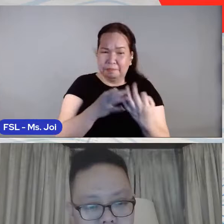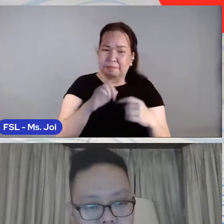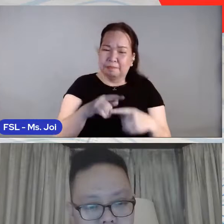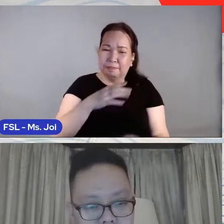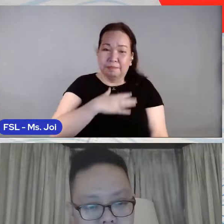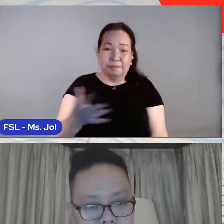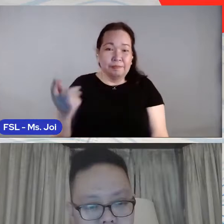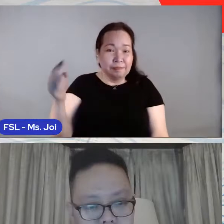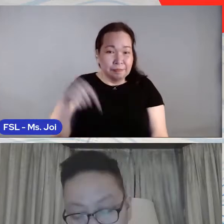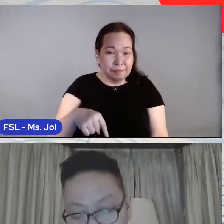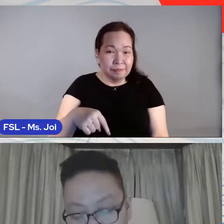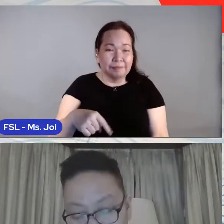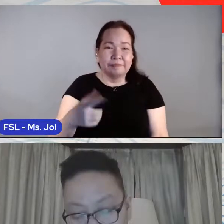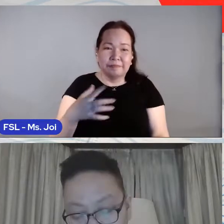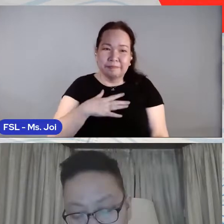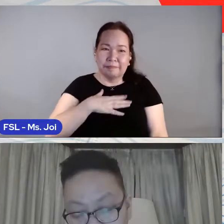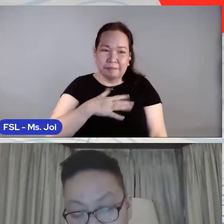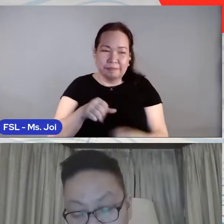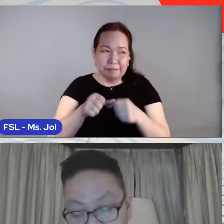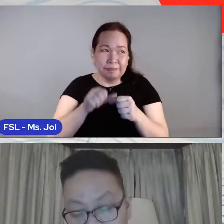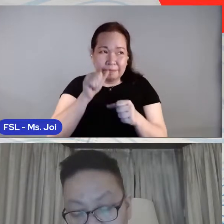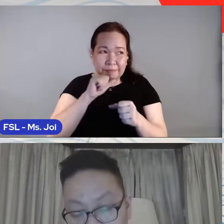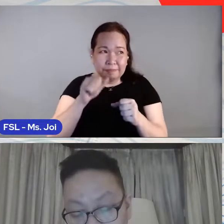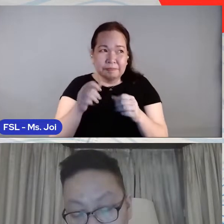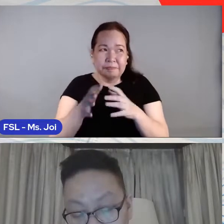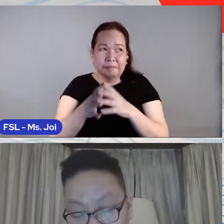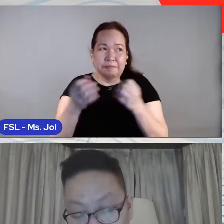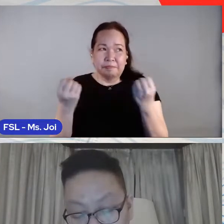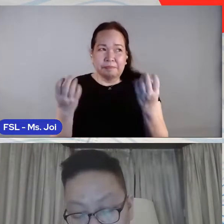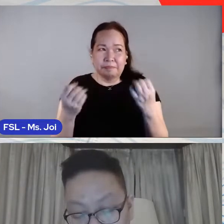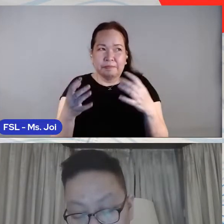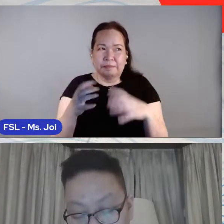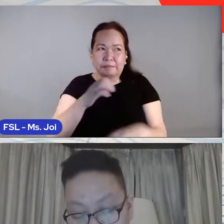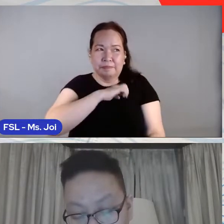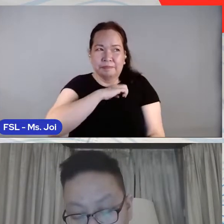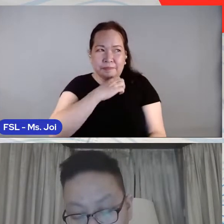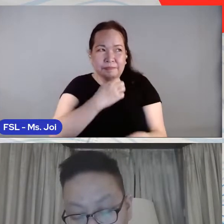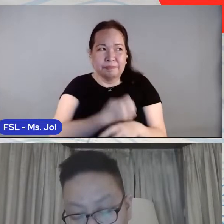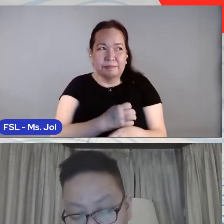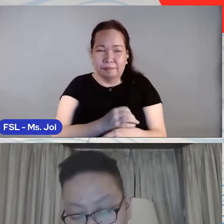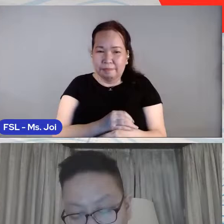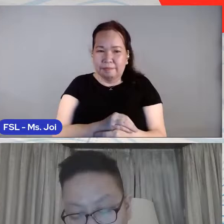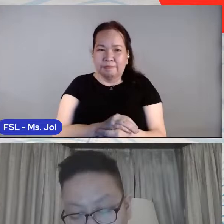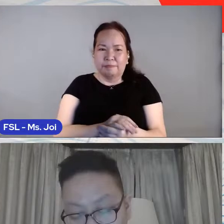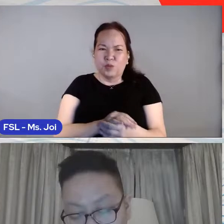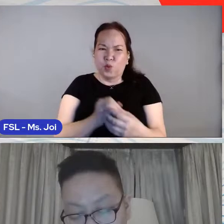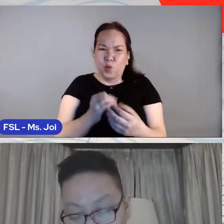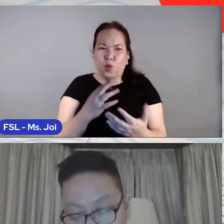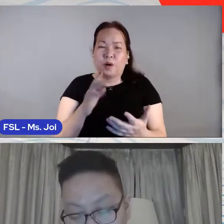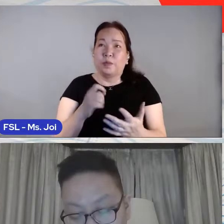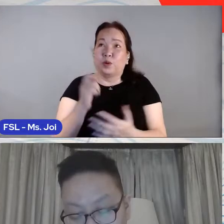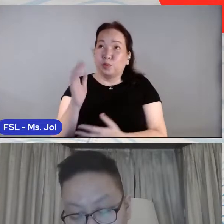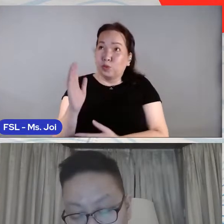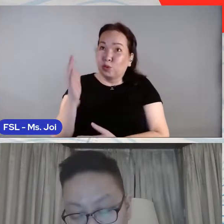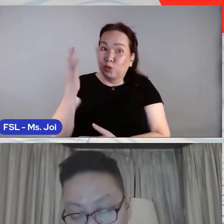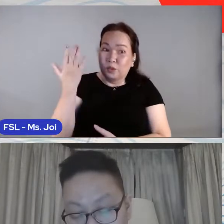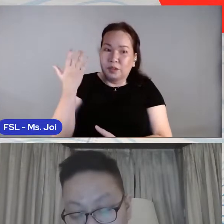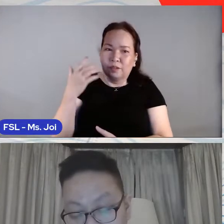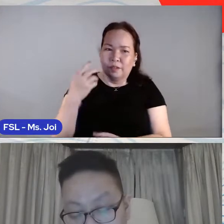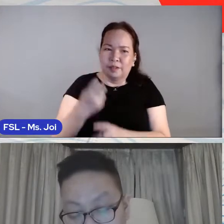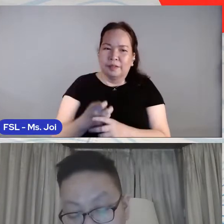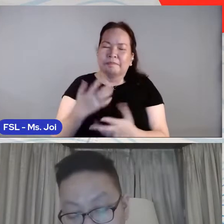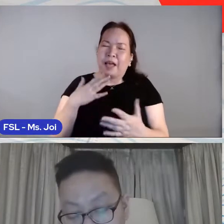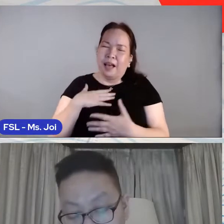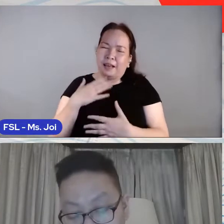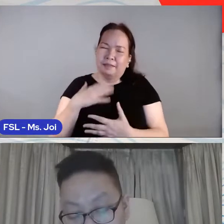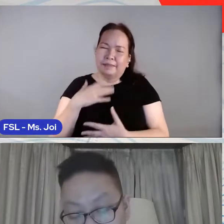very much dedicated and so much energy pag tuwing umaga when yung good morning lang, sobrang nakakatuwa. So